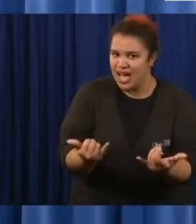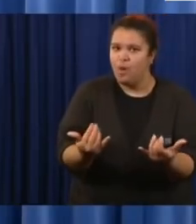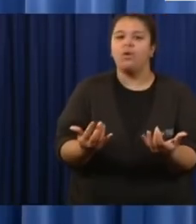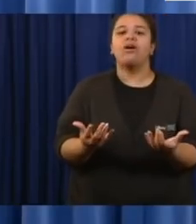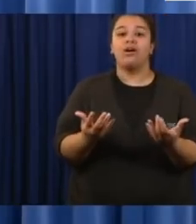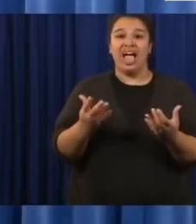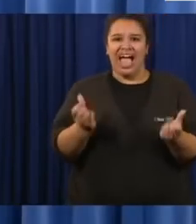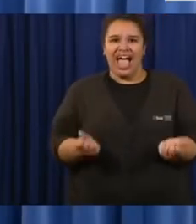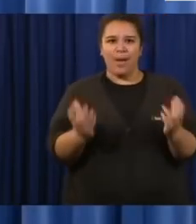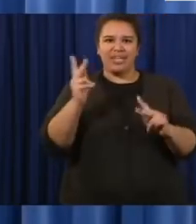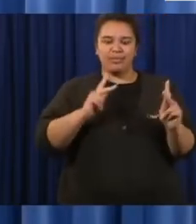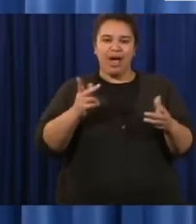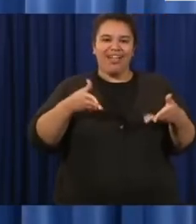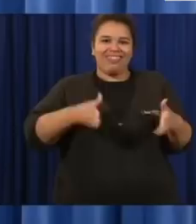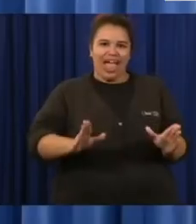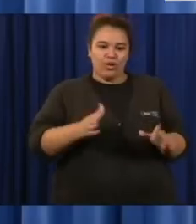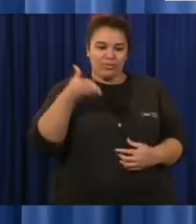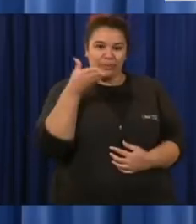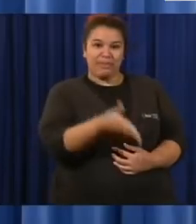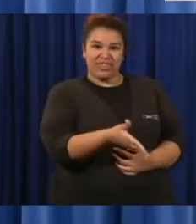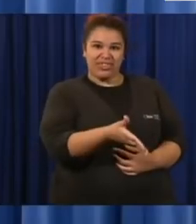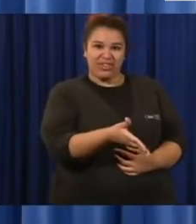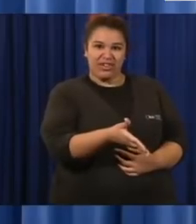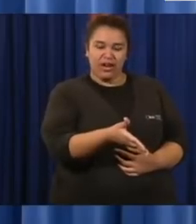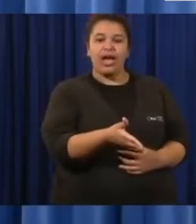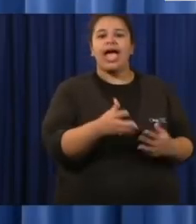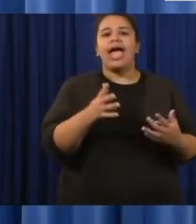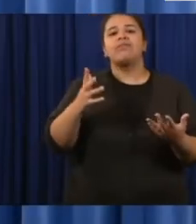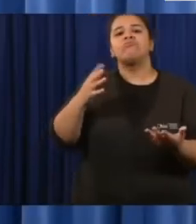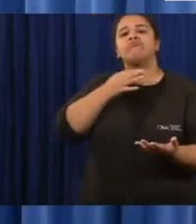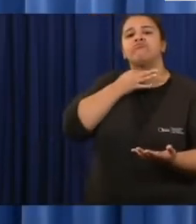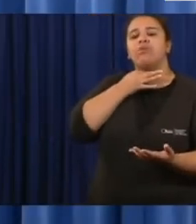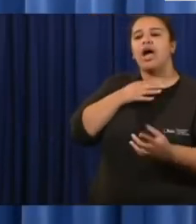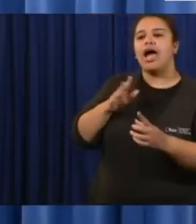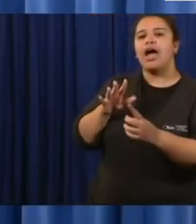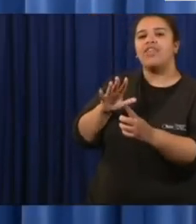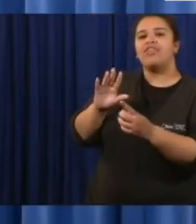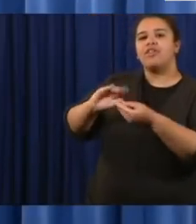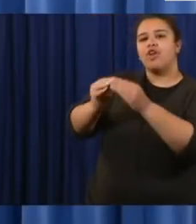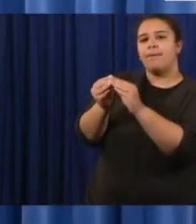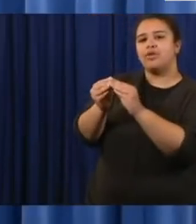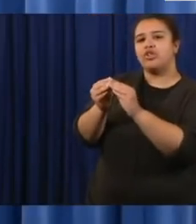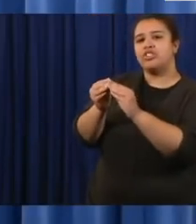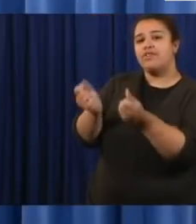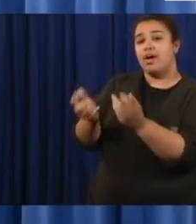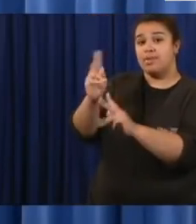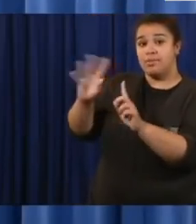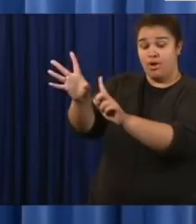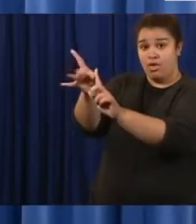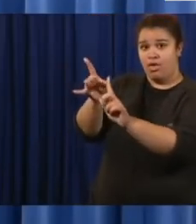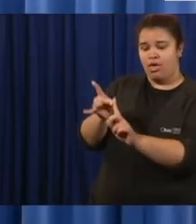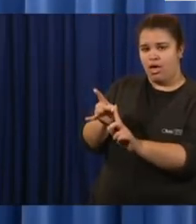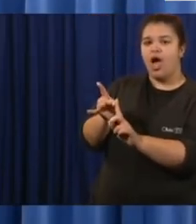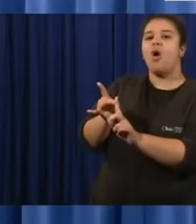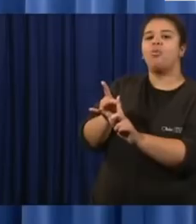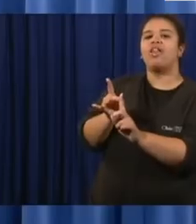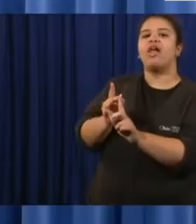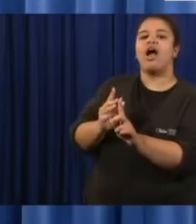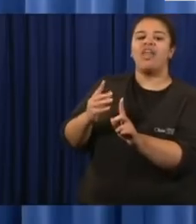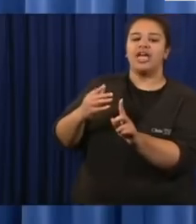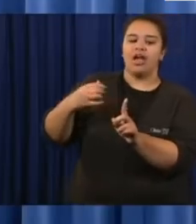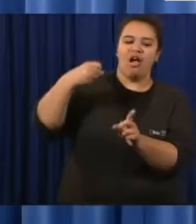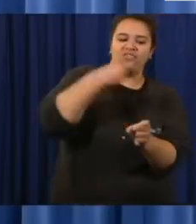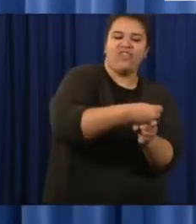of cases or deaths on the spectrum in order for them to reopen? And in that same vein, can people with overnight